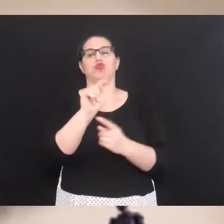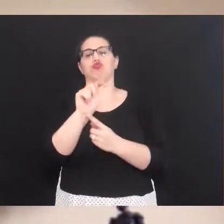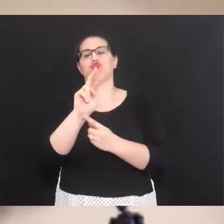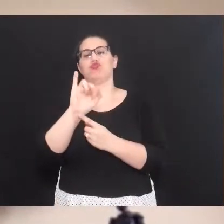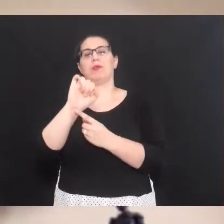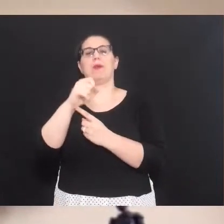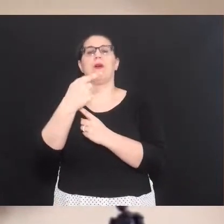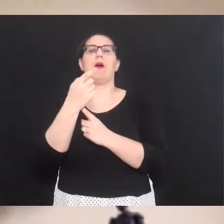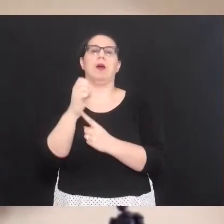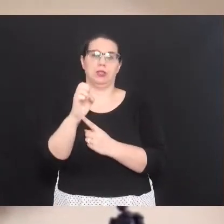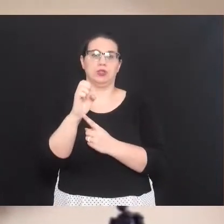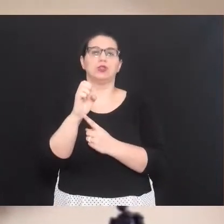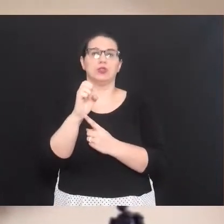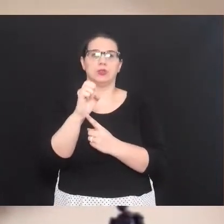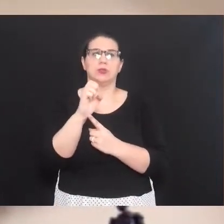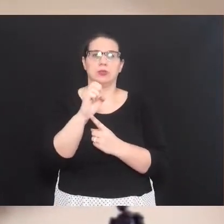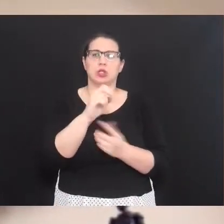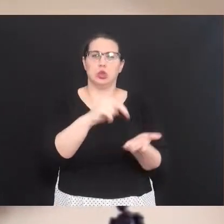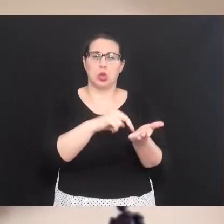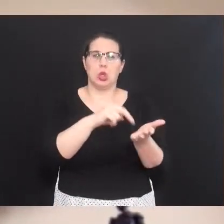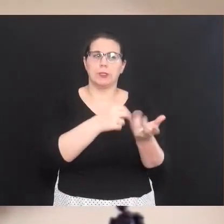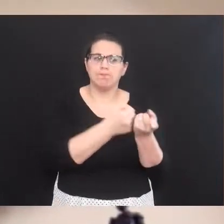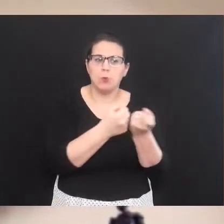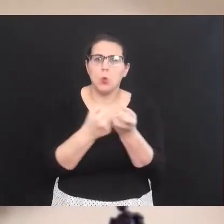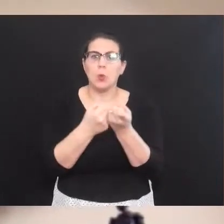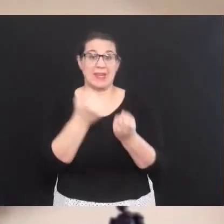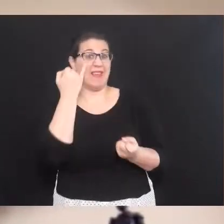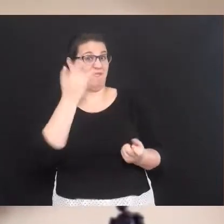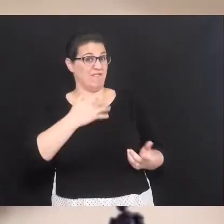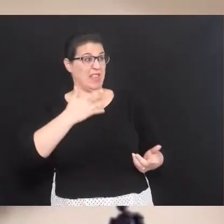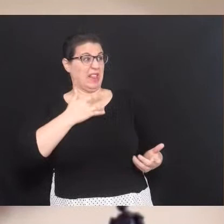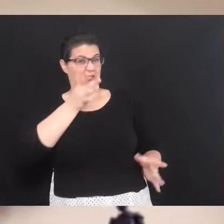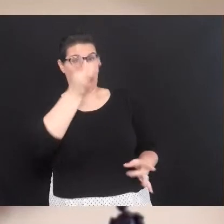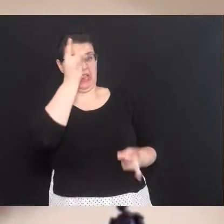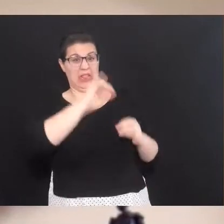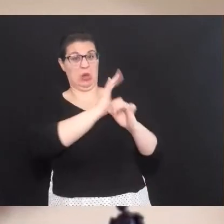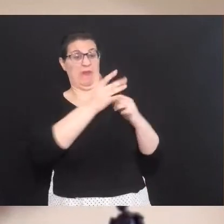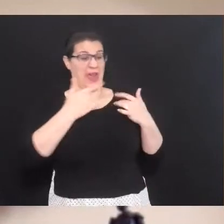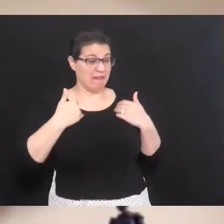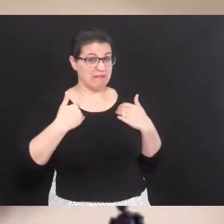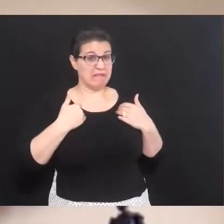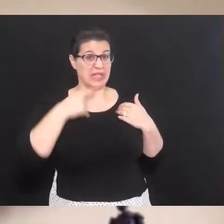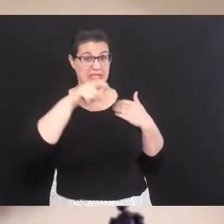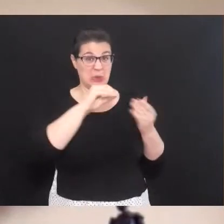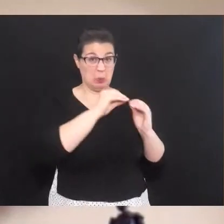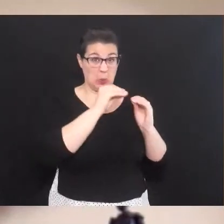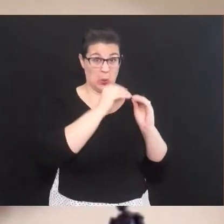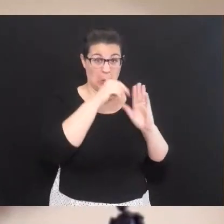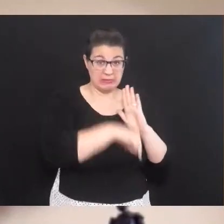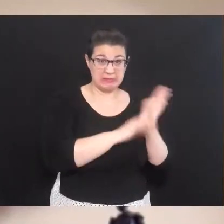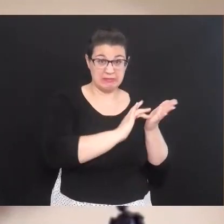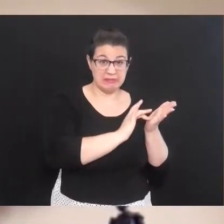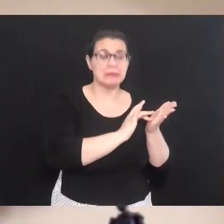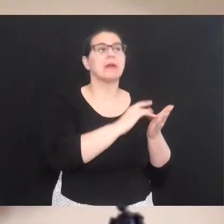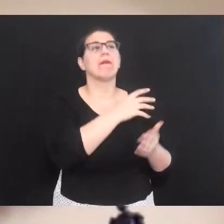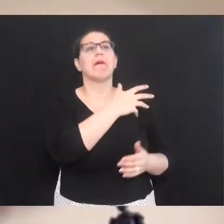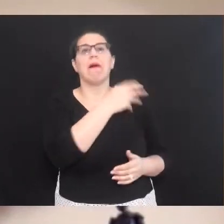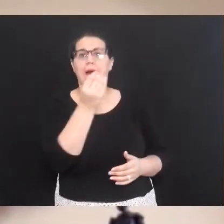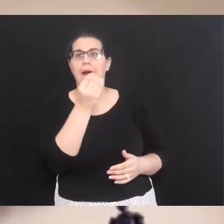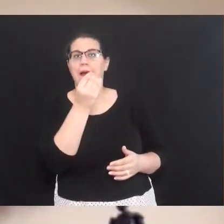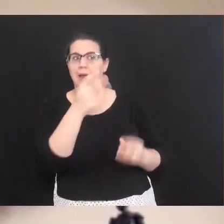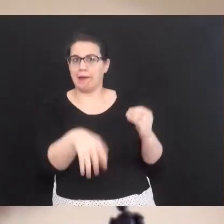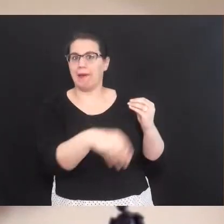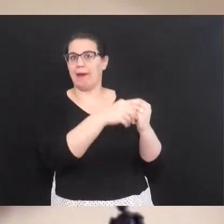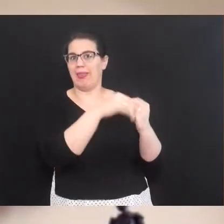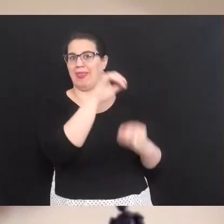for those who may believe they have COVID and need assistance. And in addition to that, it